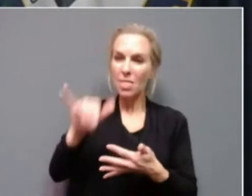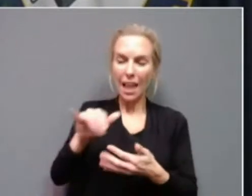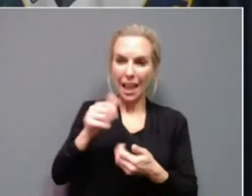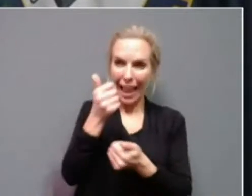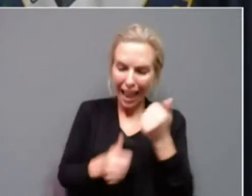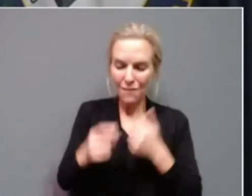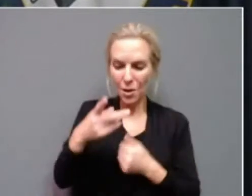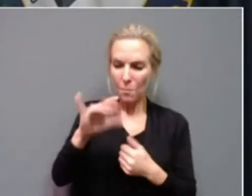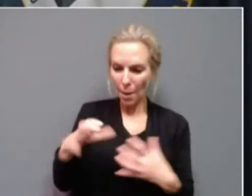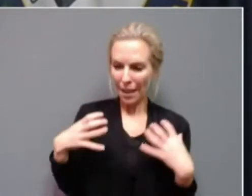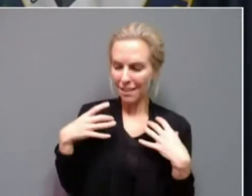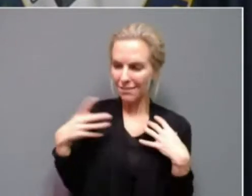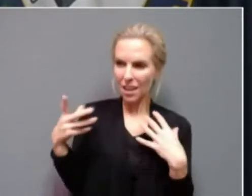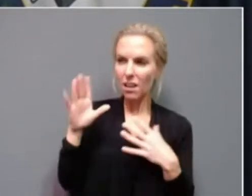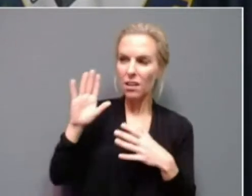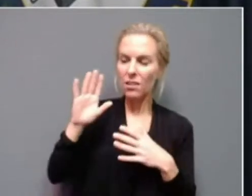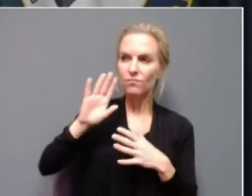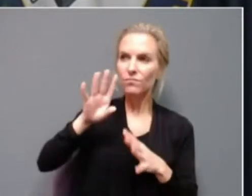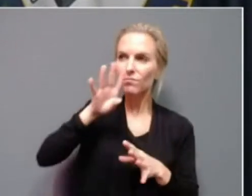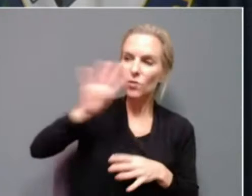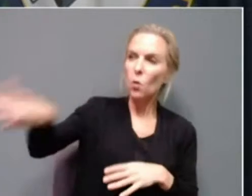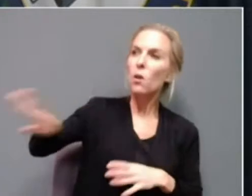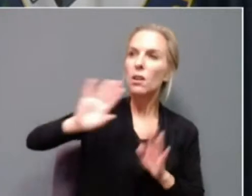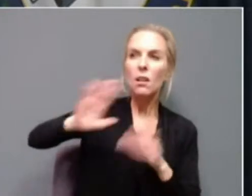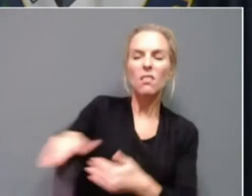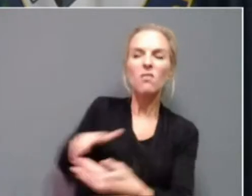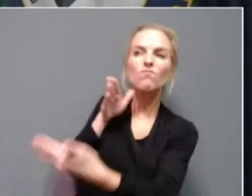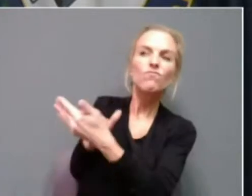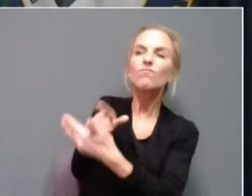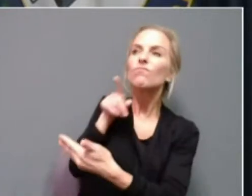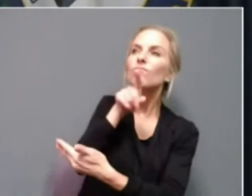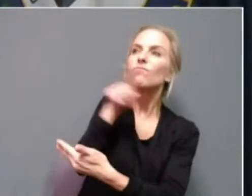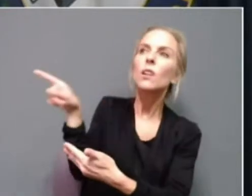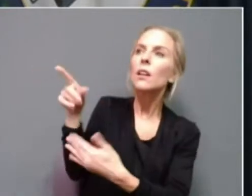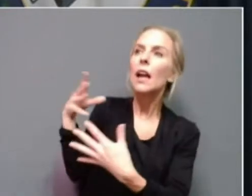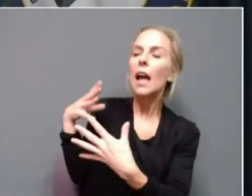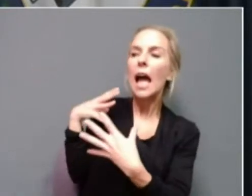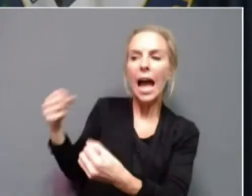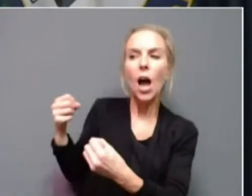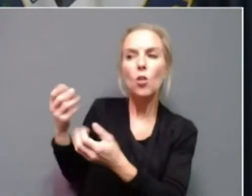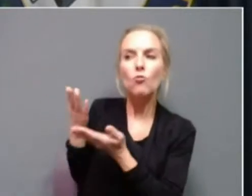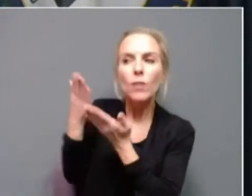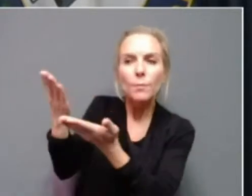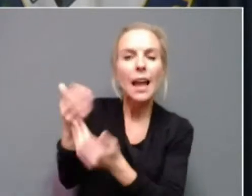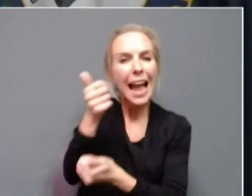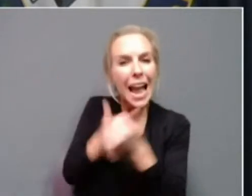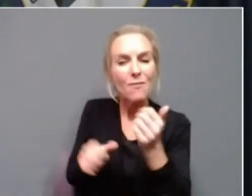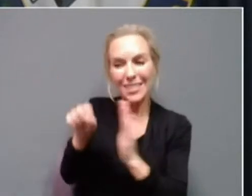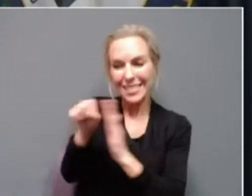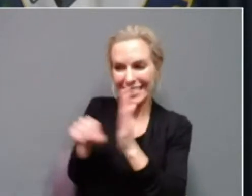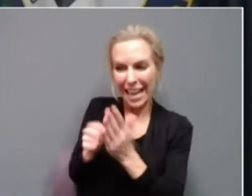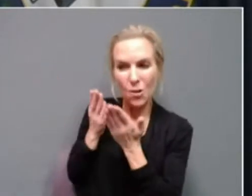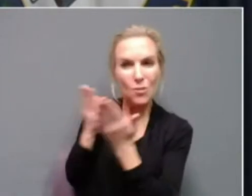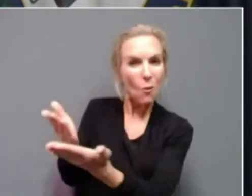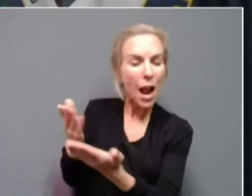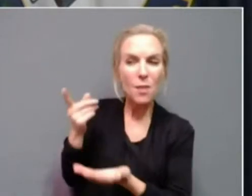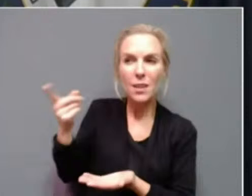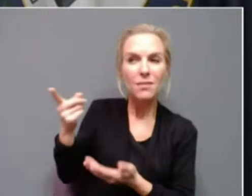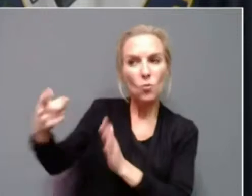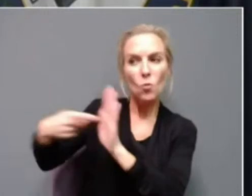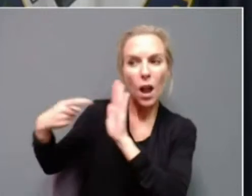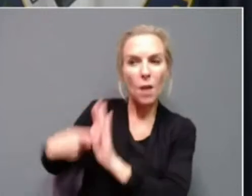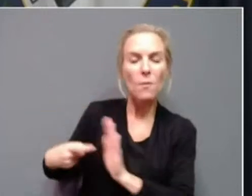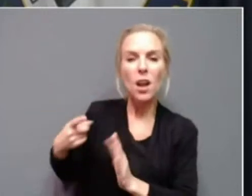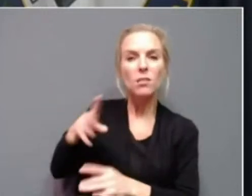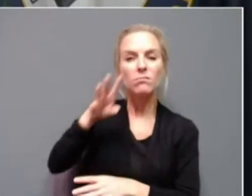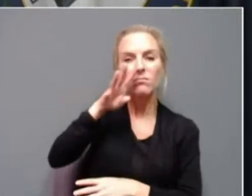health recommendation, if you go against every state requirement, and you do the wrong thing, because it is the wrong thing for